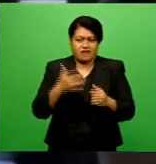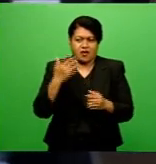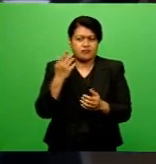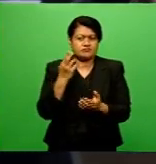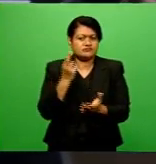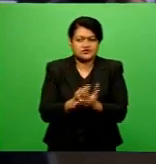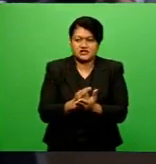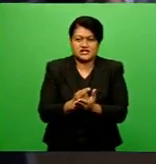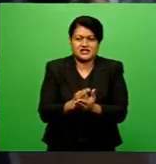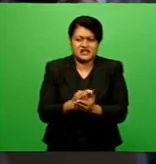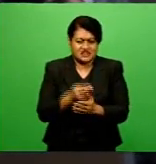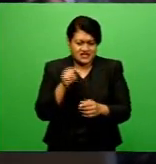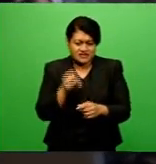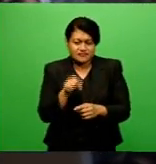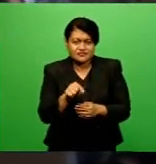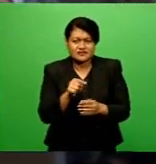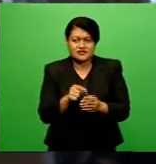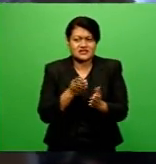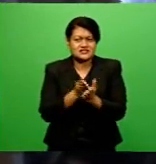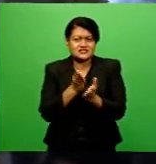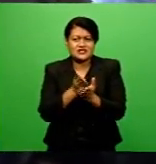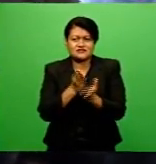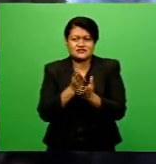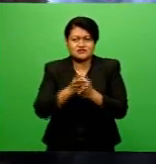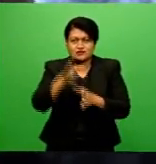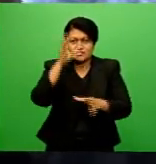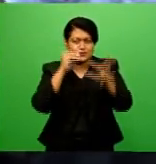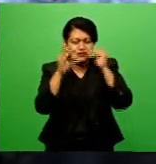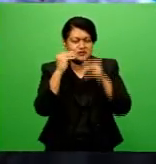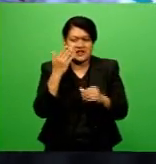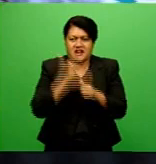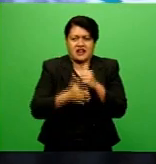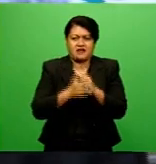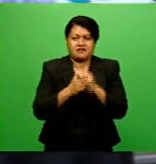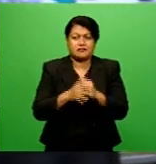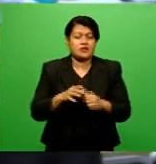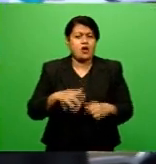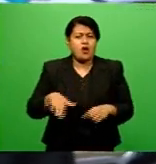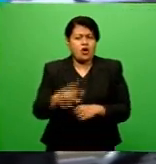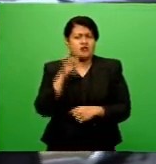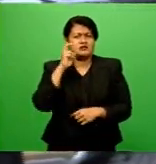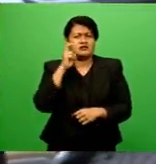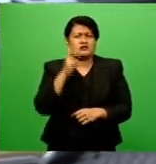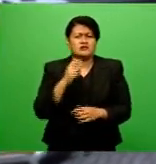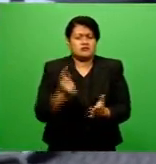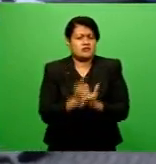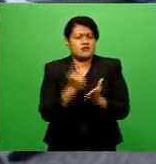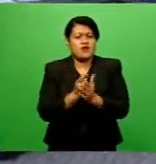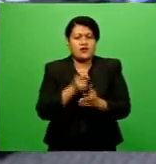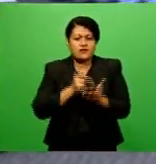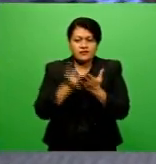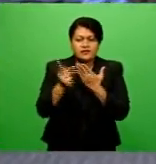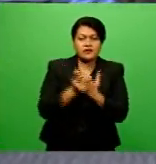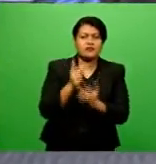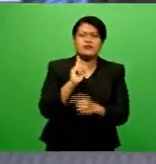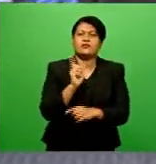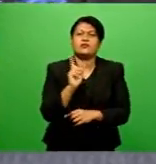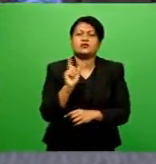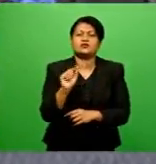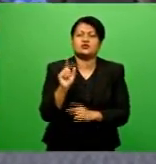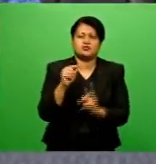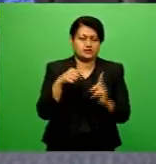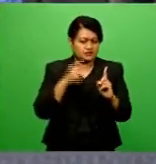because in all their training, a lot of the programs have been, just someone facilitating,